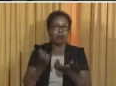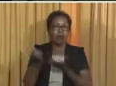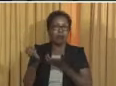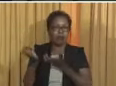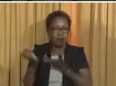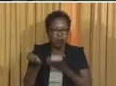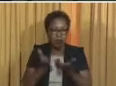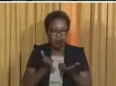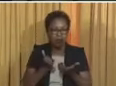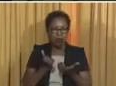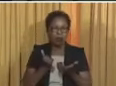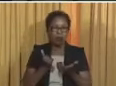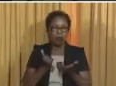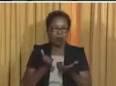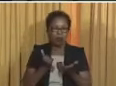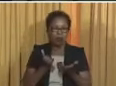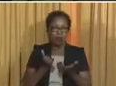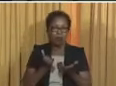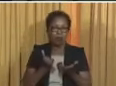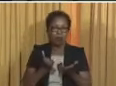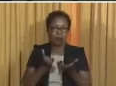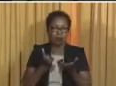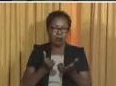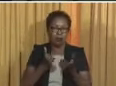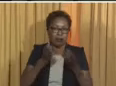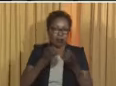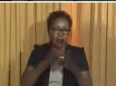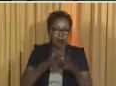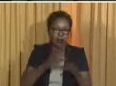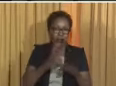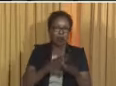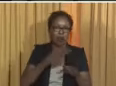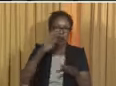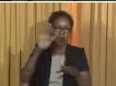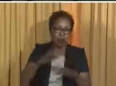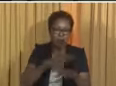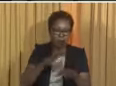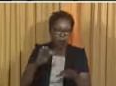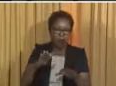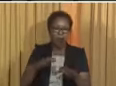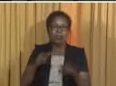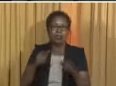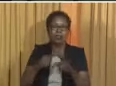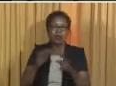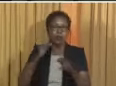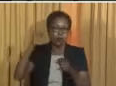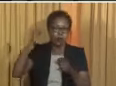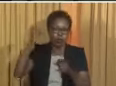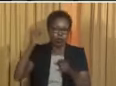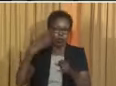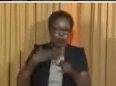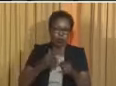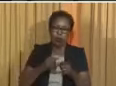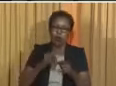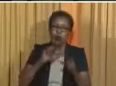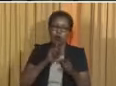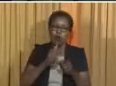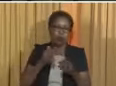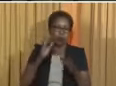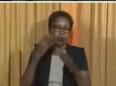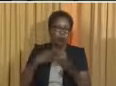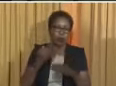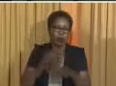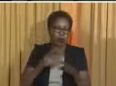culminated in the same was a process that was led and driven by the executive, the political elite, as opposed to the people of Kenya.